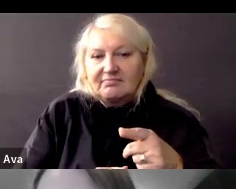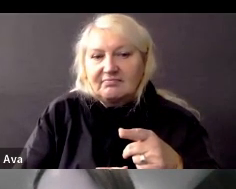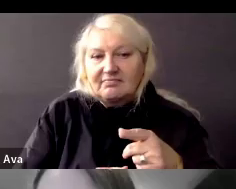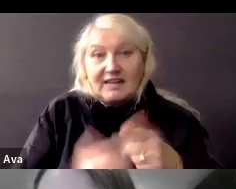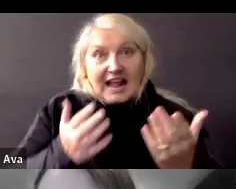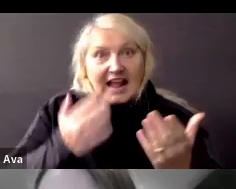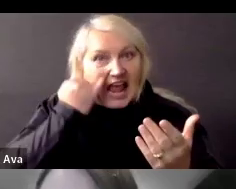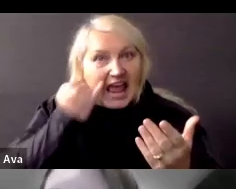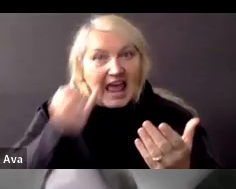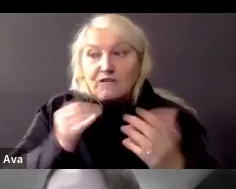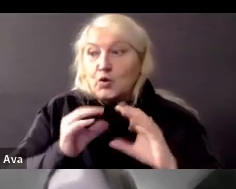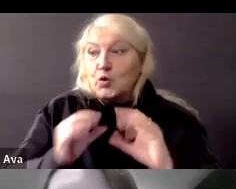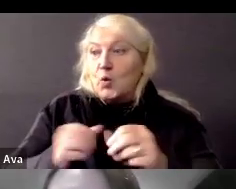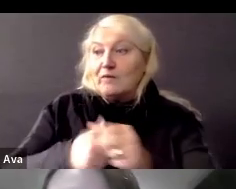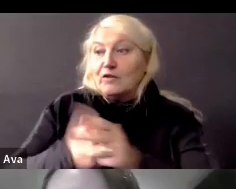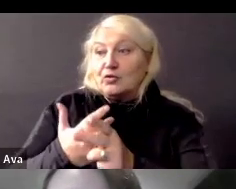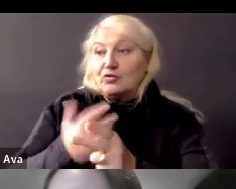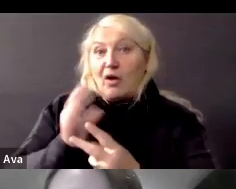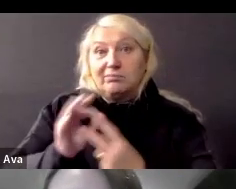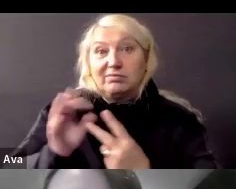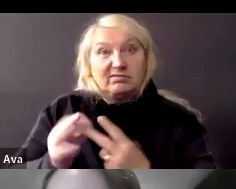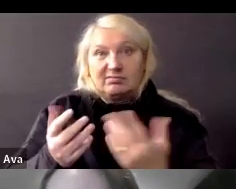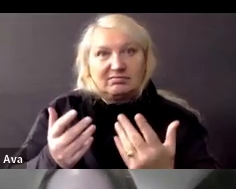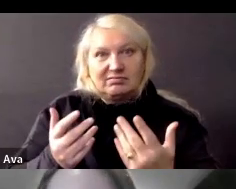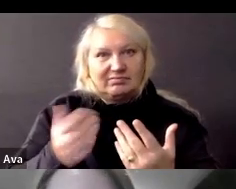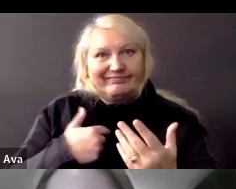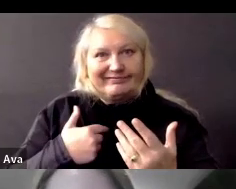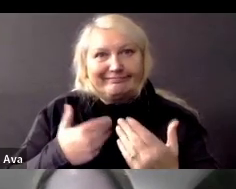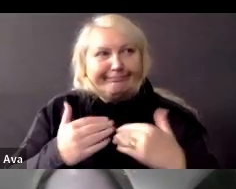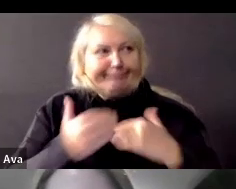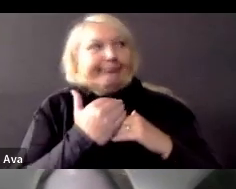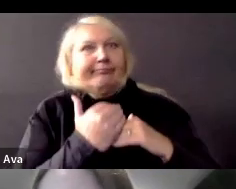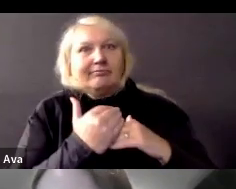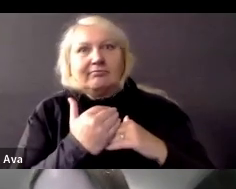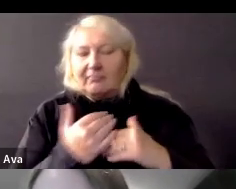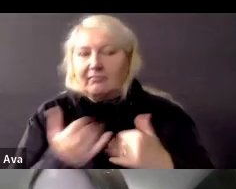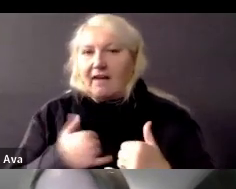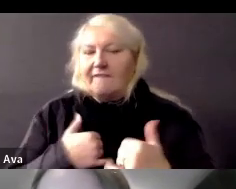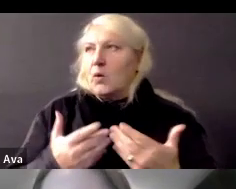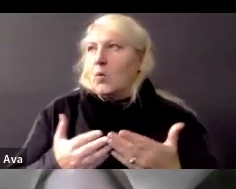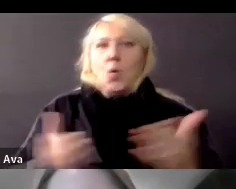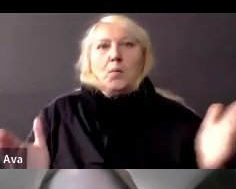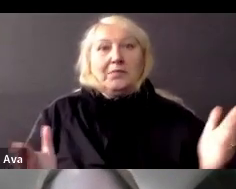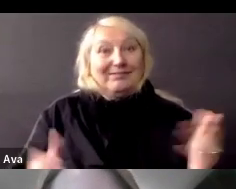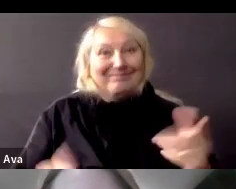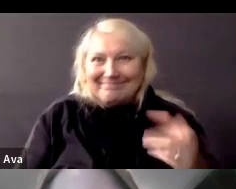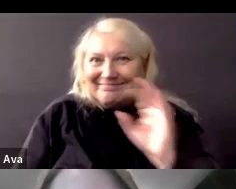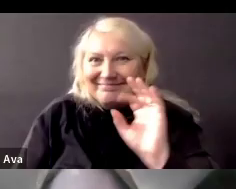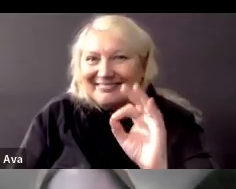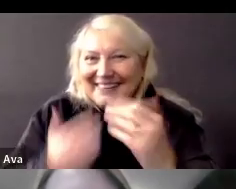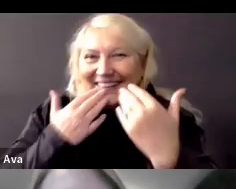virtual option. Thank you so much, Brianne. Thank you for sharing. Appreciate that.